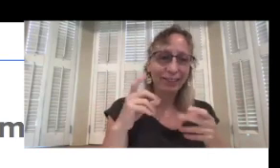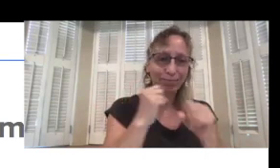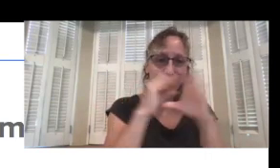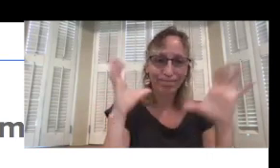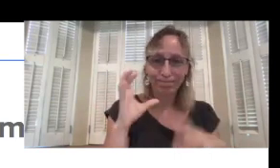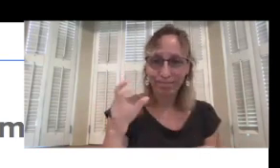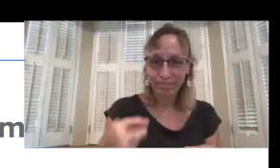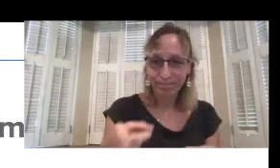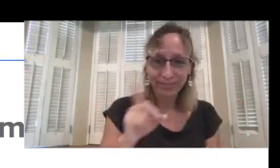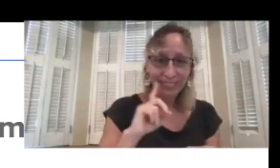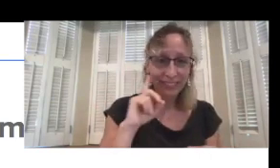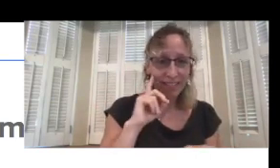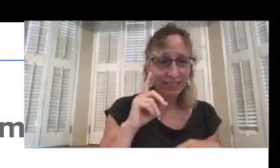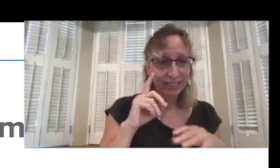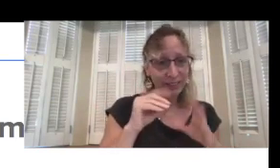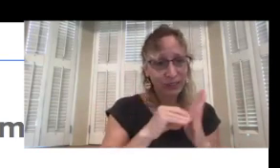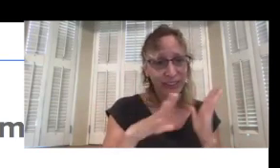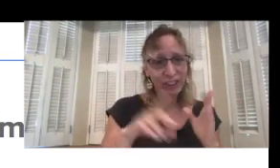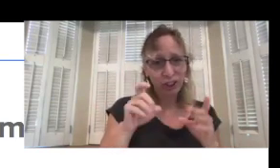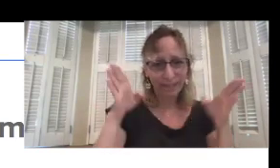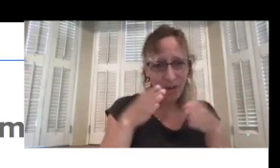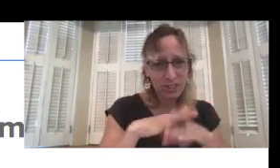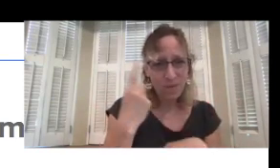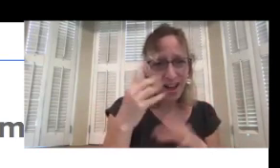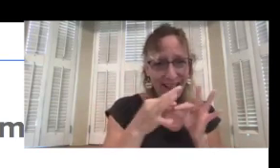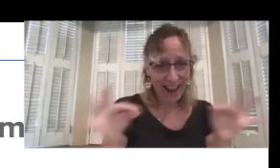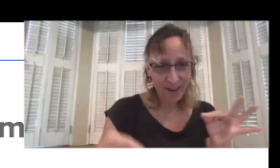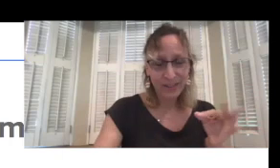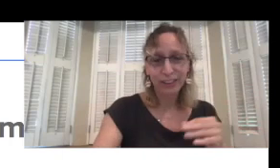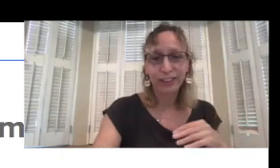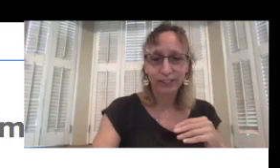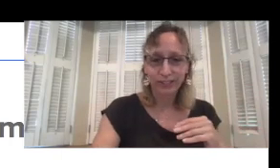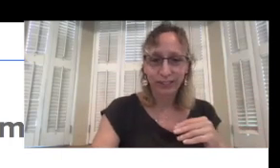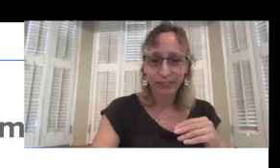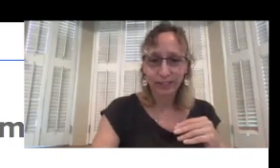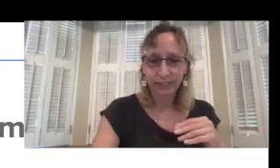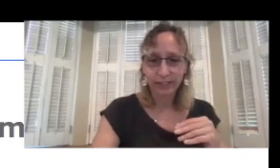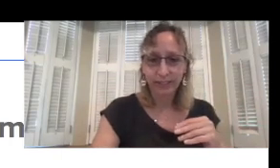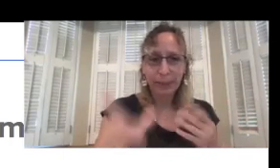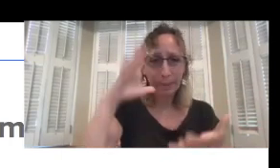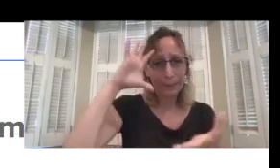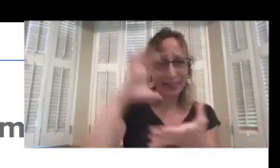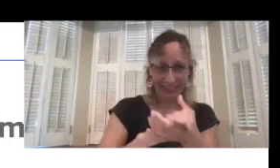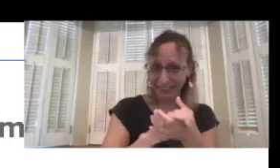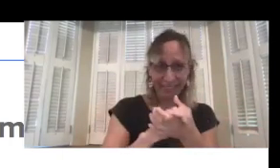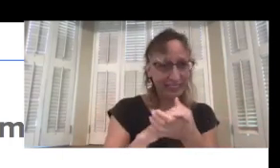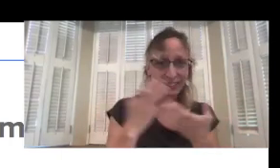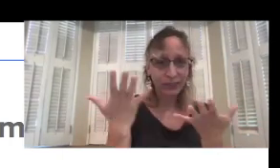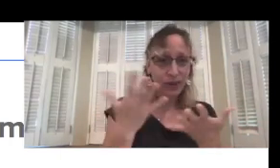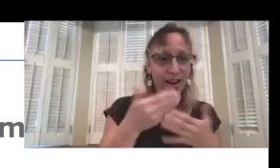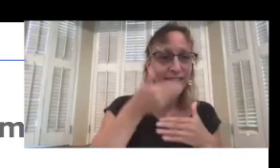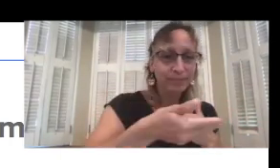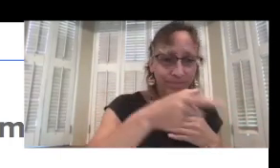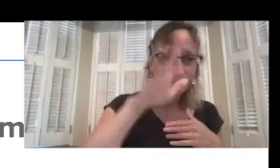Again, we've talked about the myth that deaf children have similar backgrounds. The second is deaf students should learn only